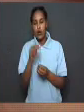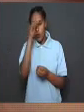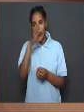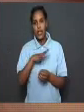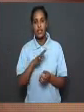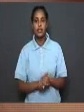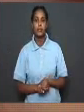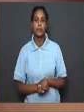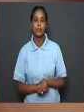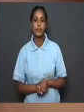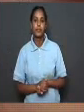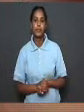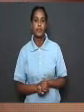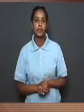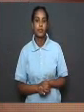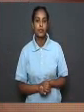beings.